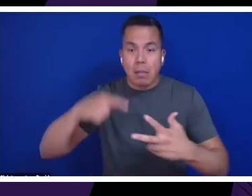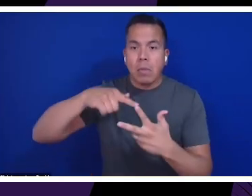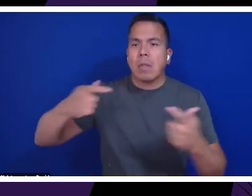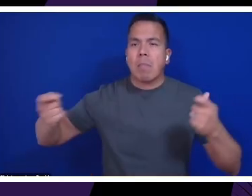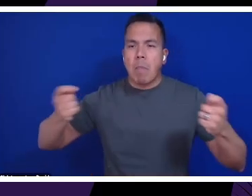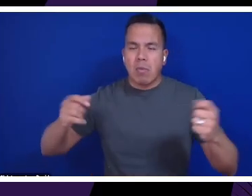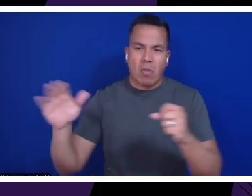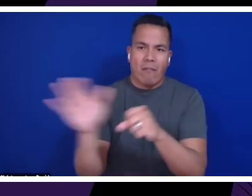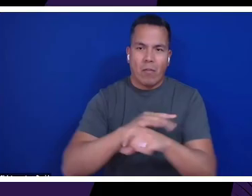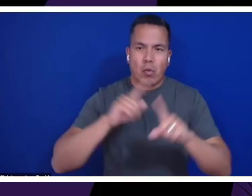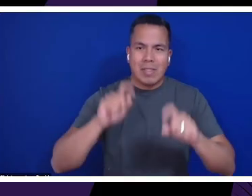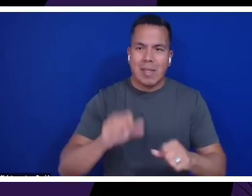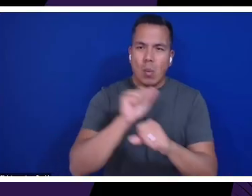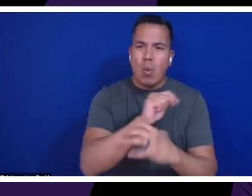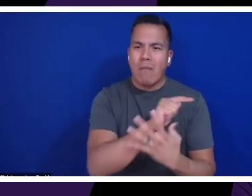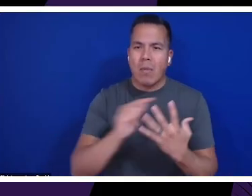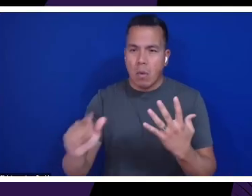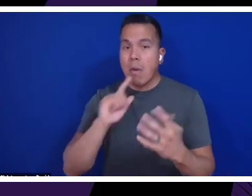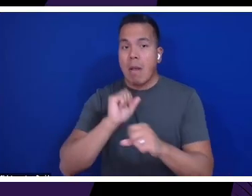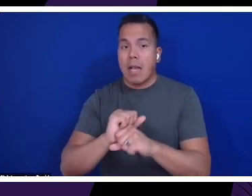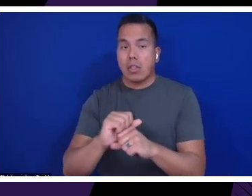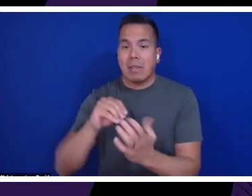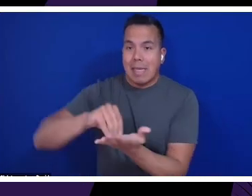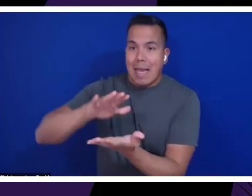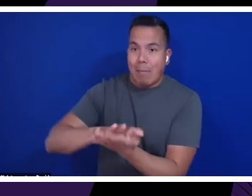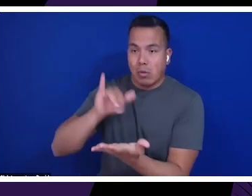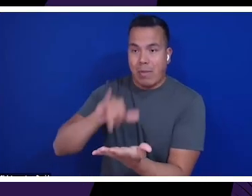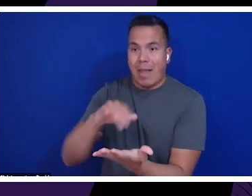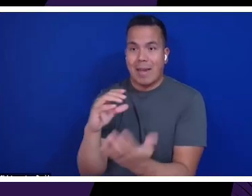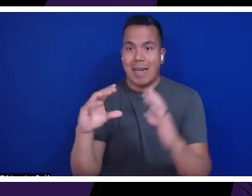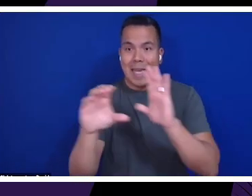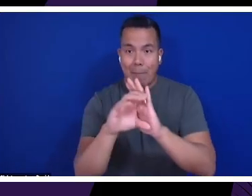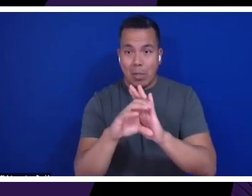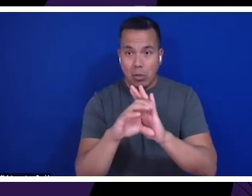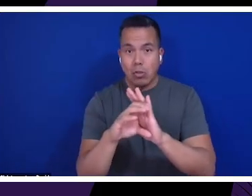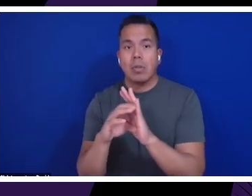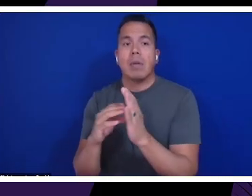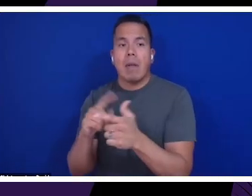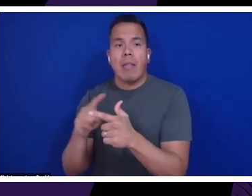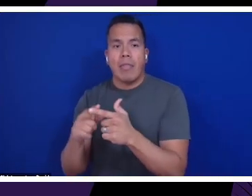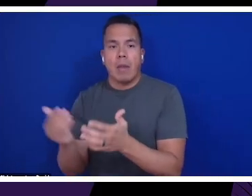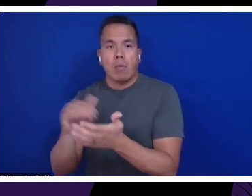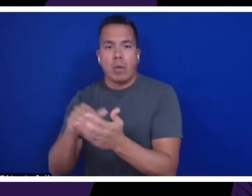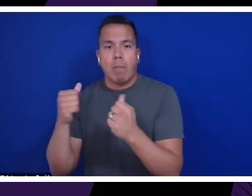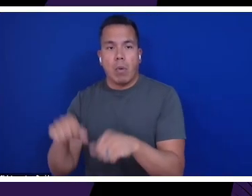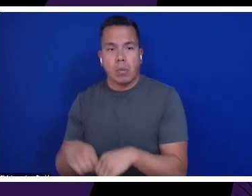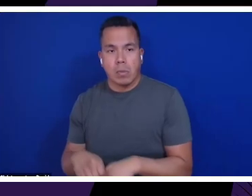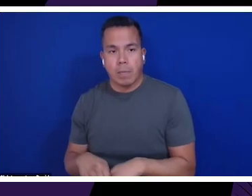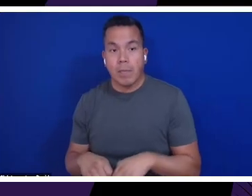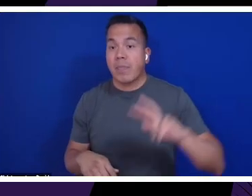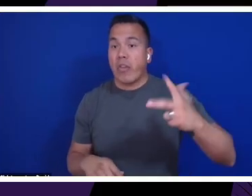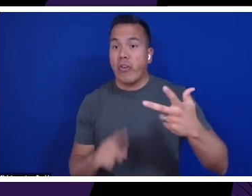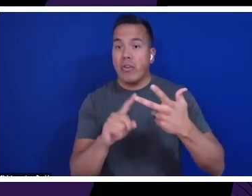test workflow. It captures the image, compares it, and reports the result. Now, thirdly, the image